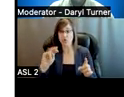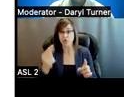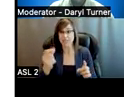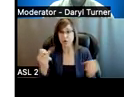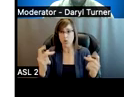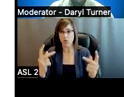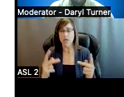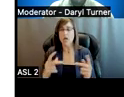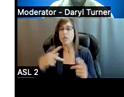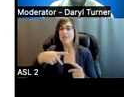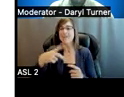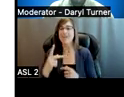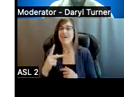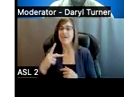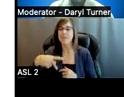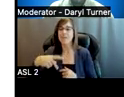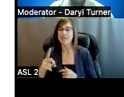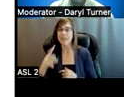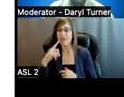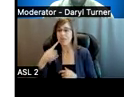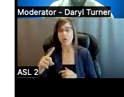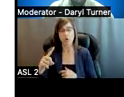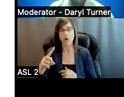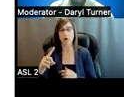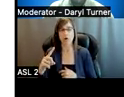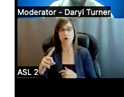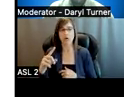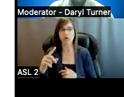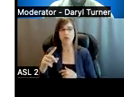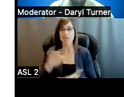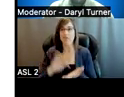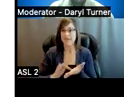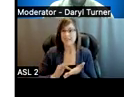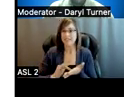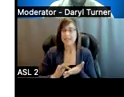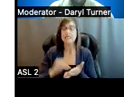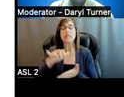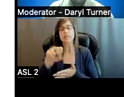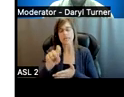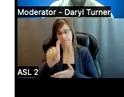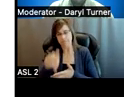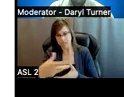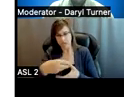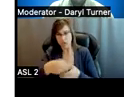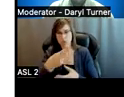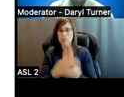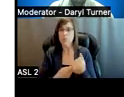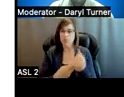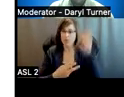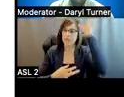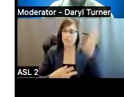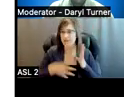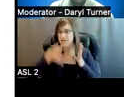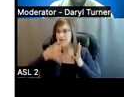the PK/PD for the drug? So yes, you have to include both.